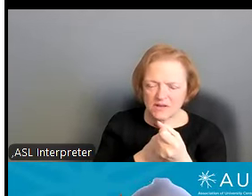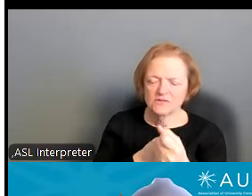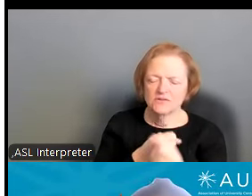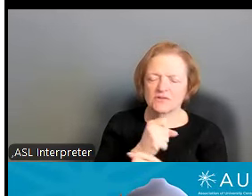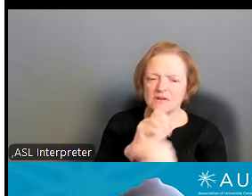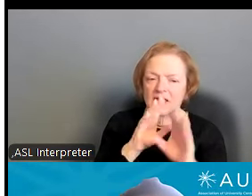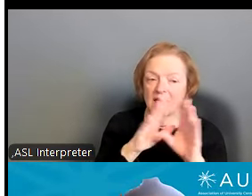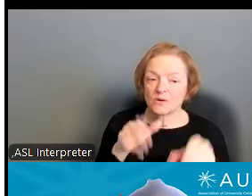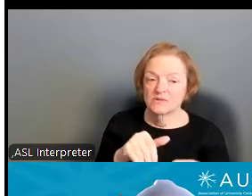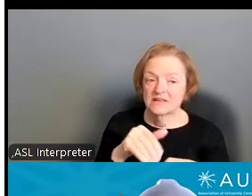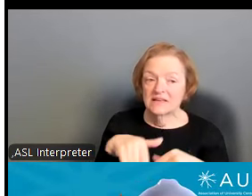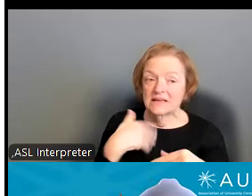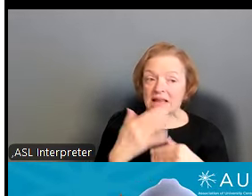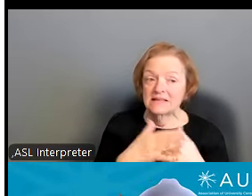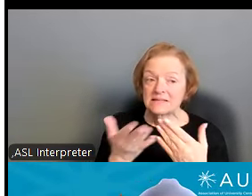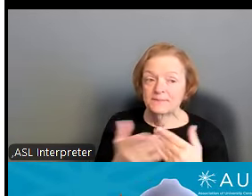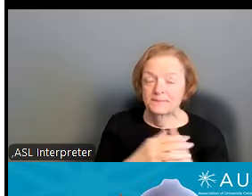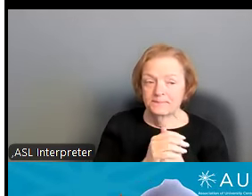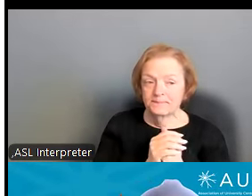Next slide.